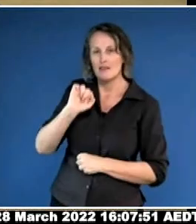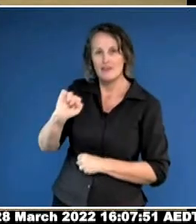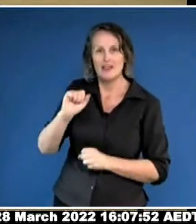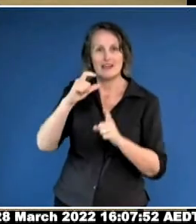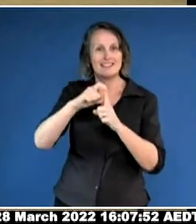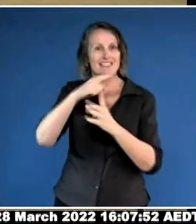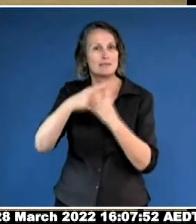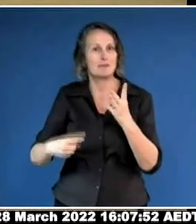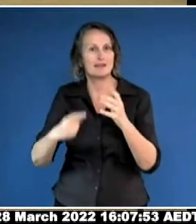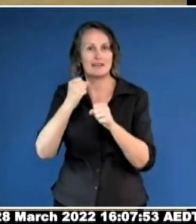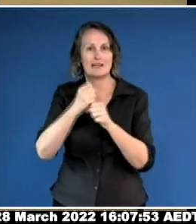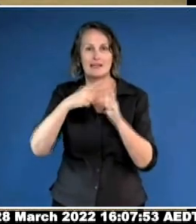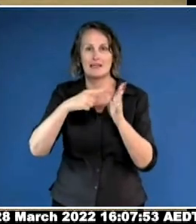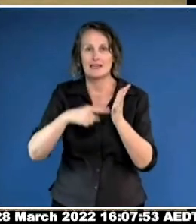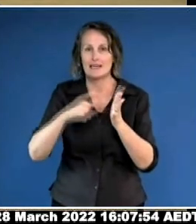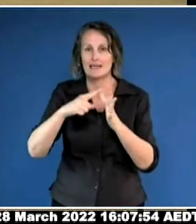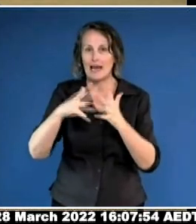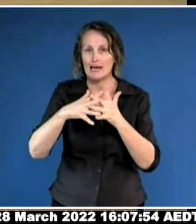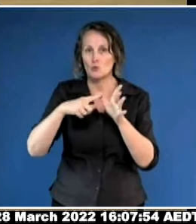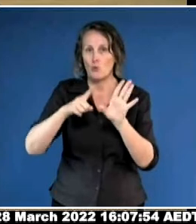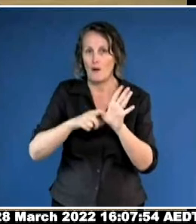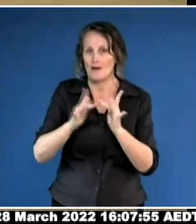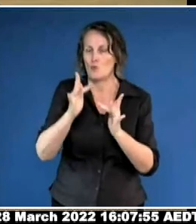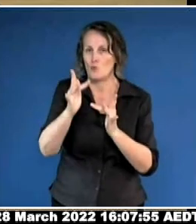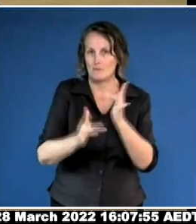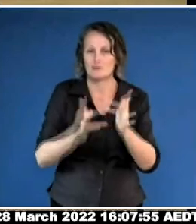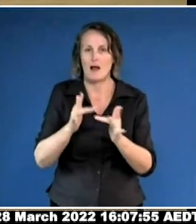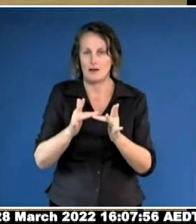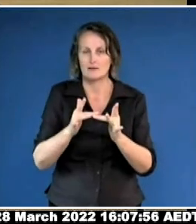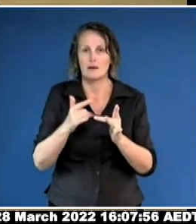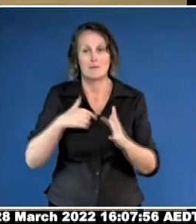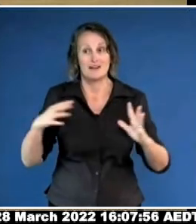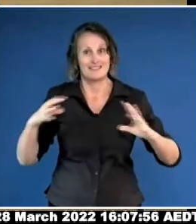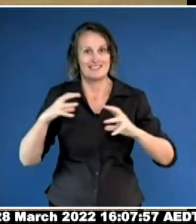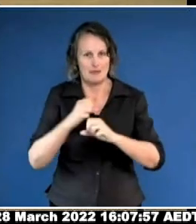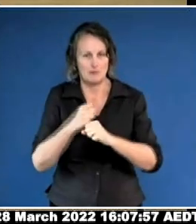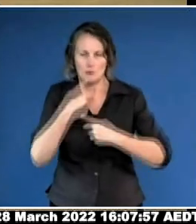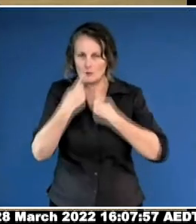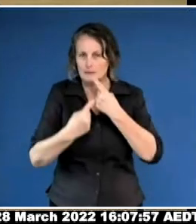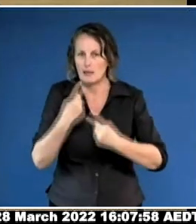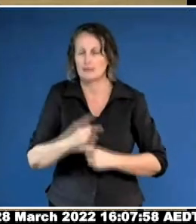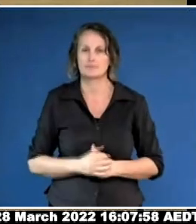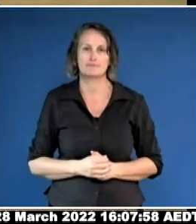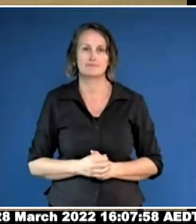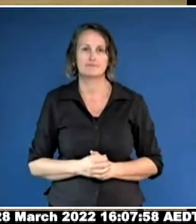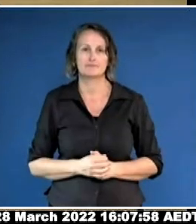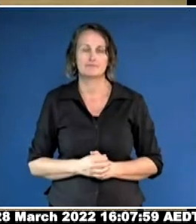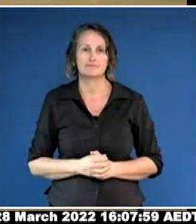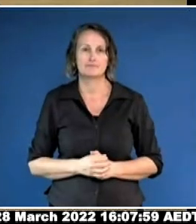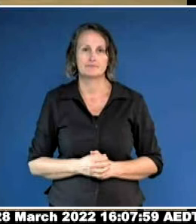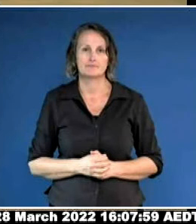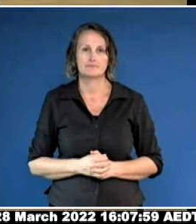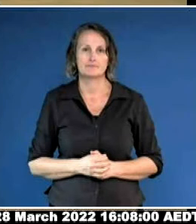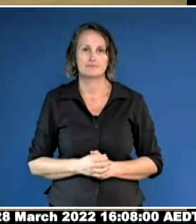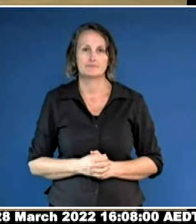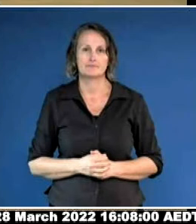website and how it could be improved. But in summary, I would like to make the following comments. The National Disability Abuse